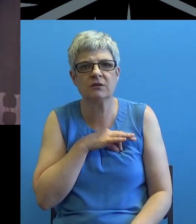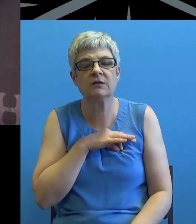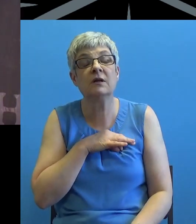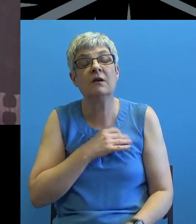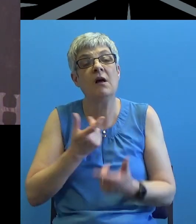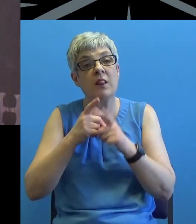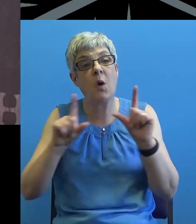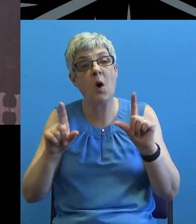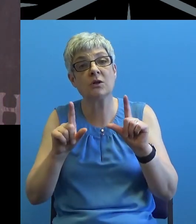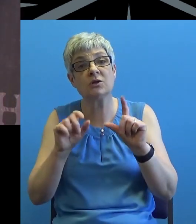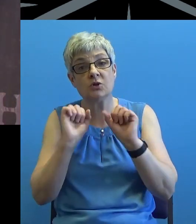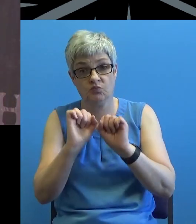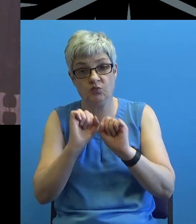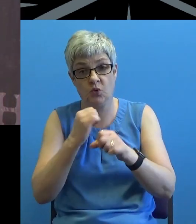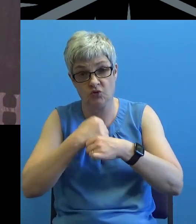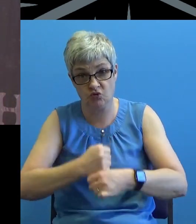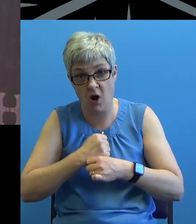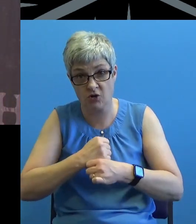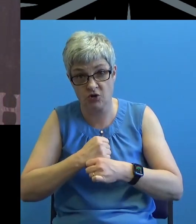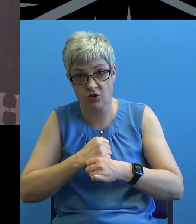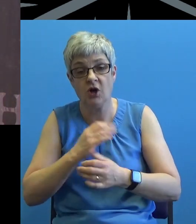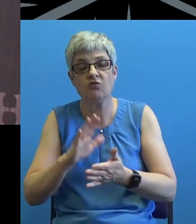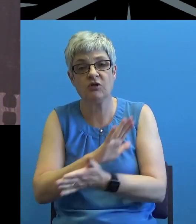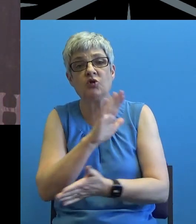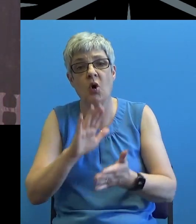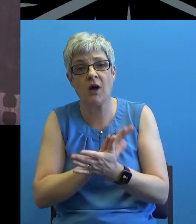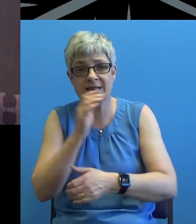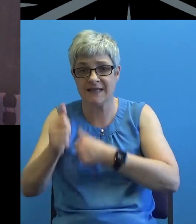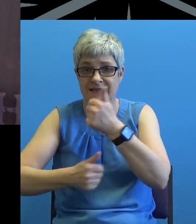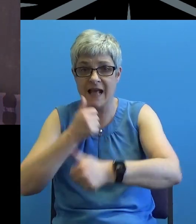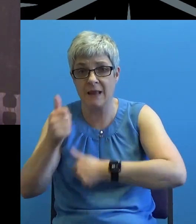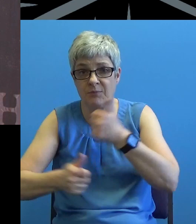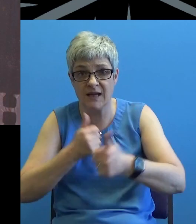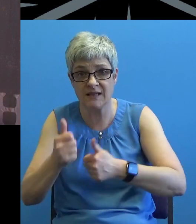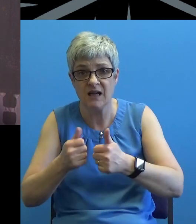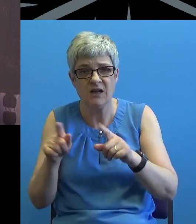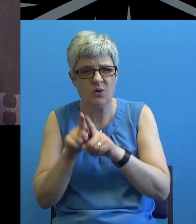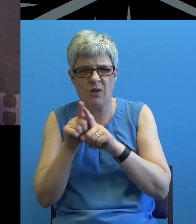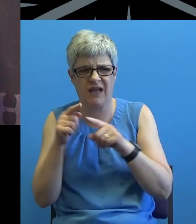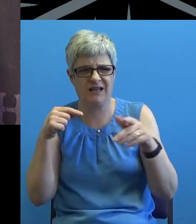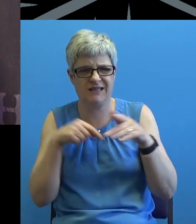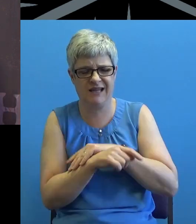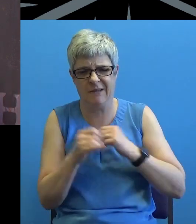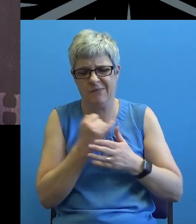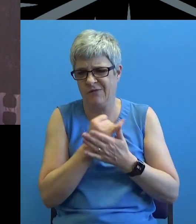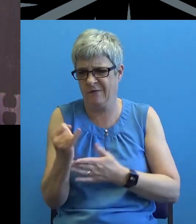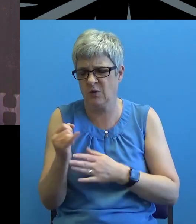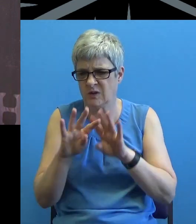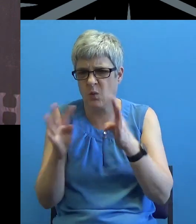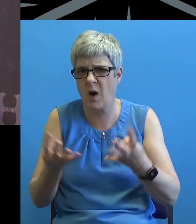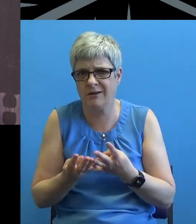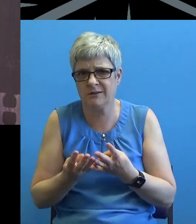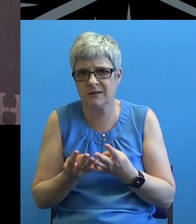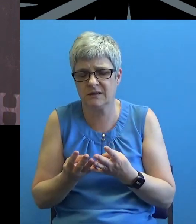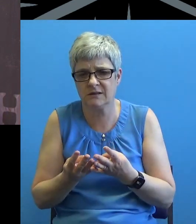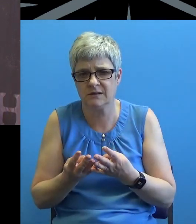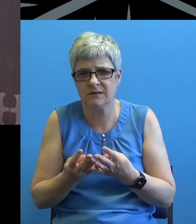And Lord, may your Church rejoice and celebrate, not in an escapist way that denies the hurts of the